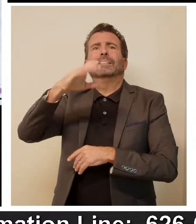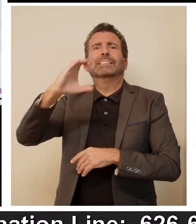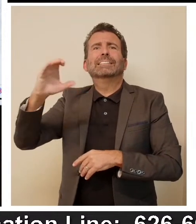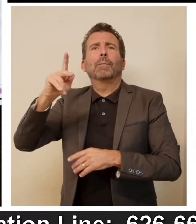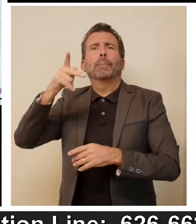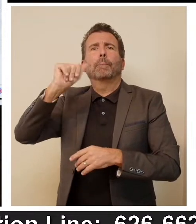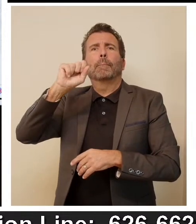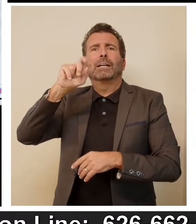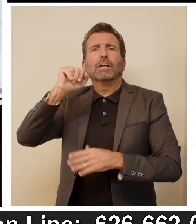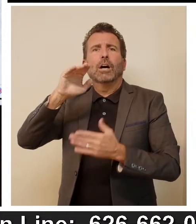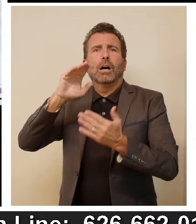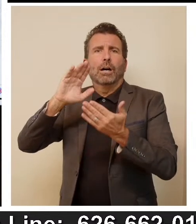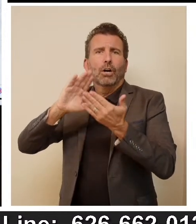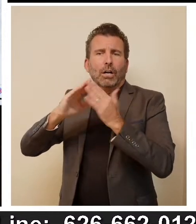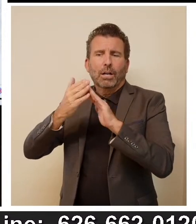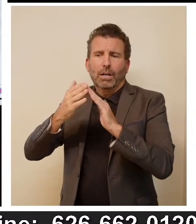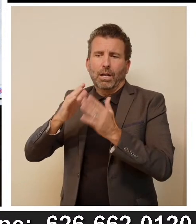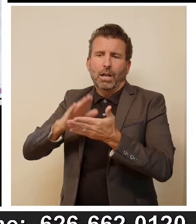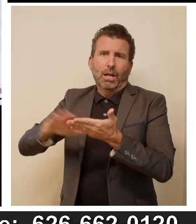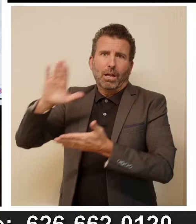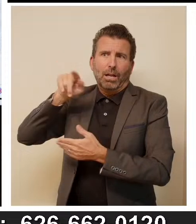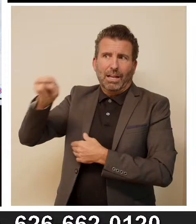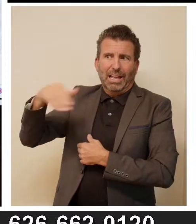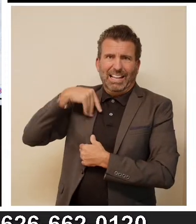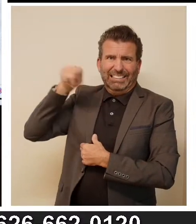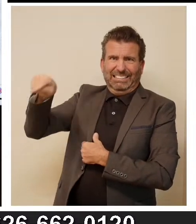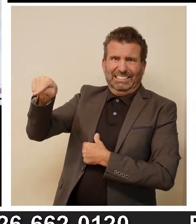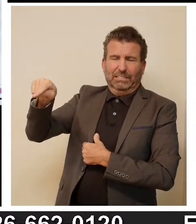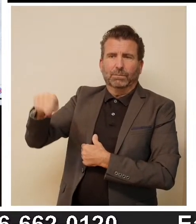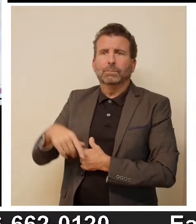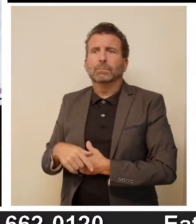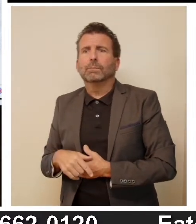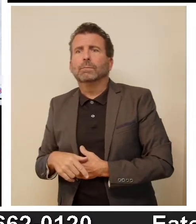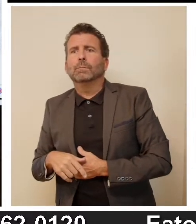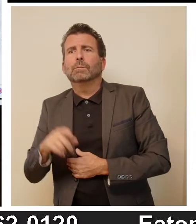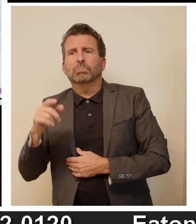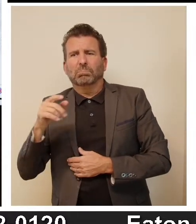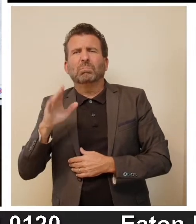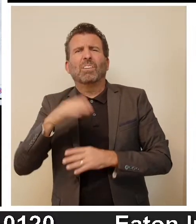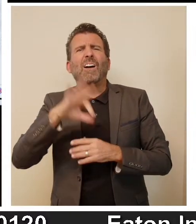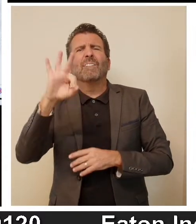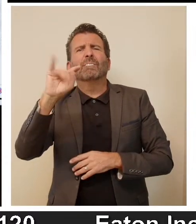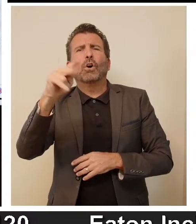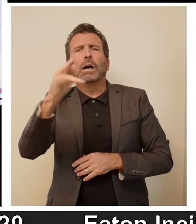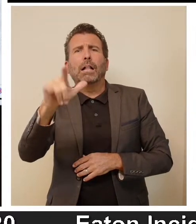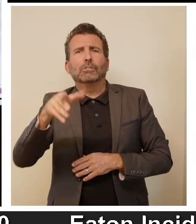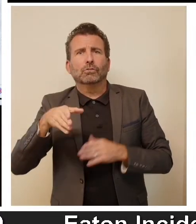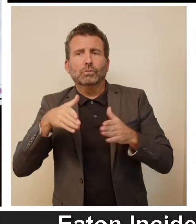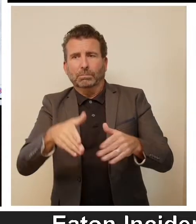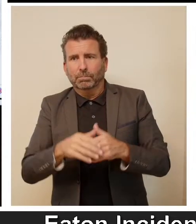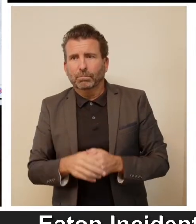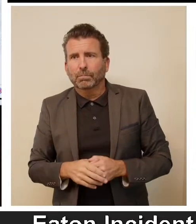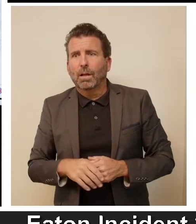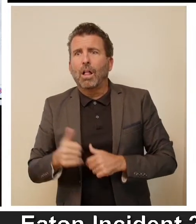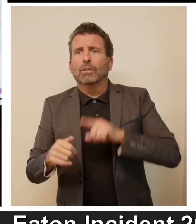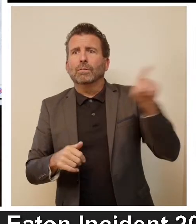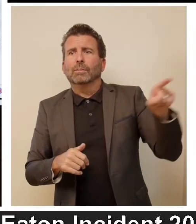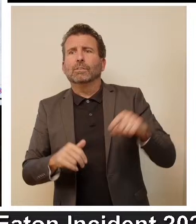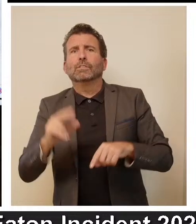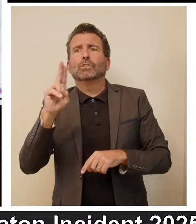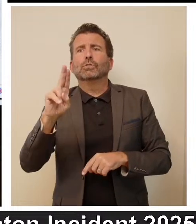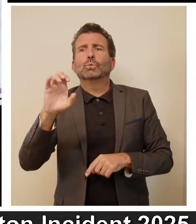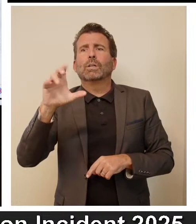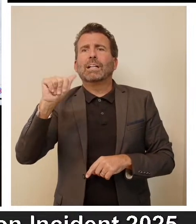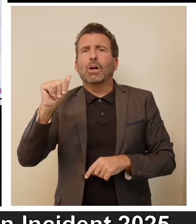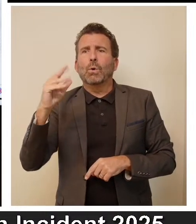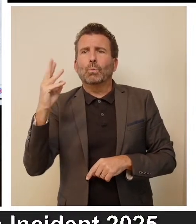at 3035 East Foothill Boulevard and the UCLA Research Park West at 10850 West